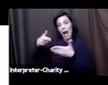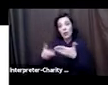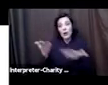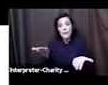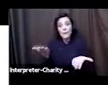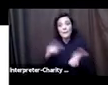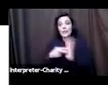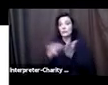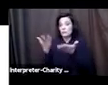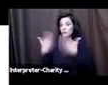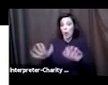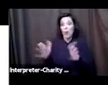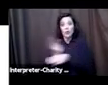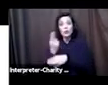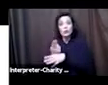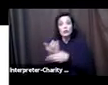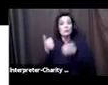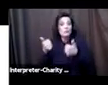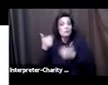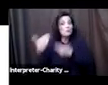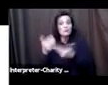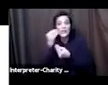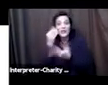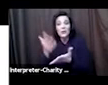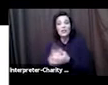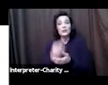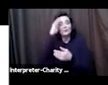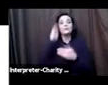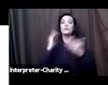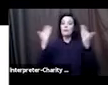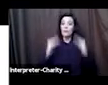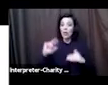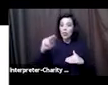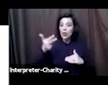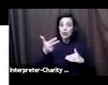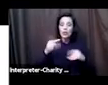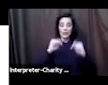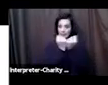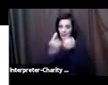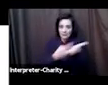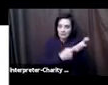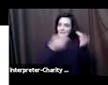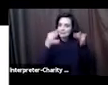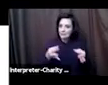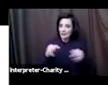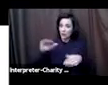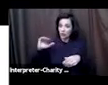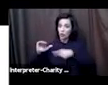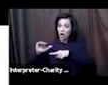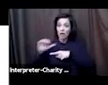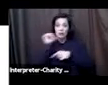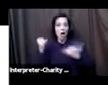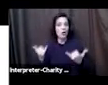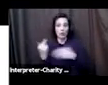it. We're good to go. Here's the information about it. The third outcome might be that the team has determined that the child who is not currently using